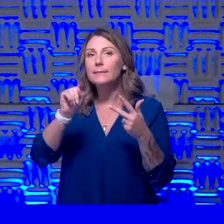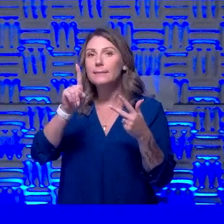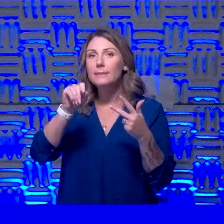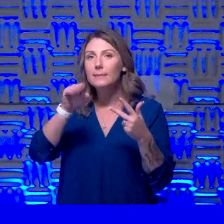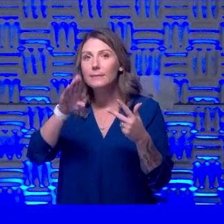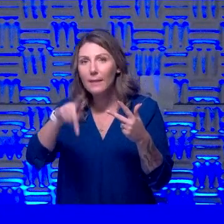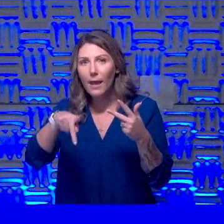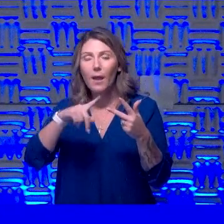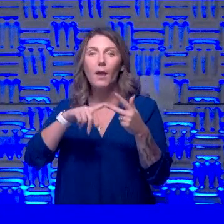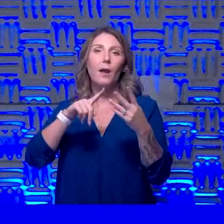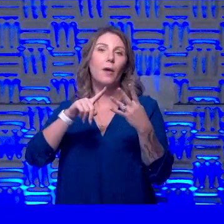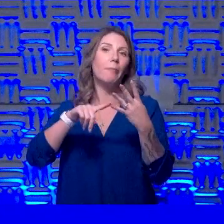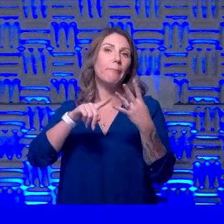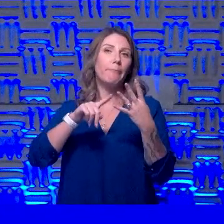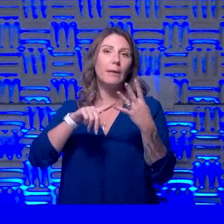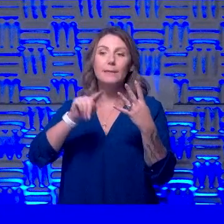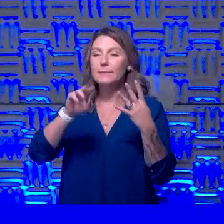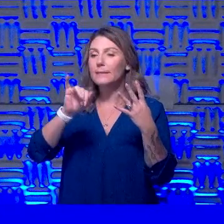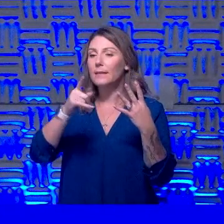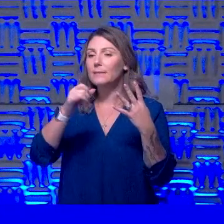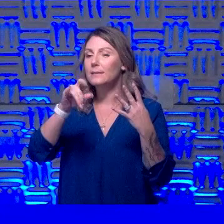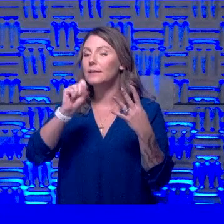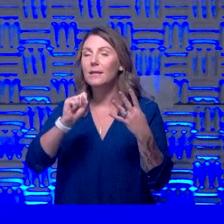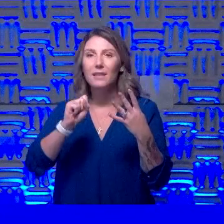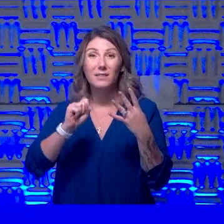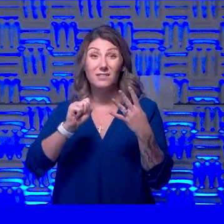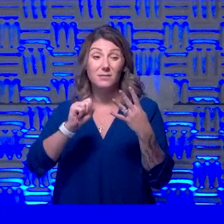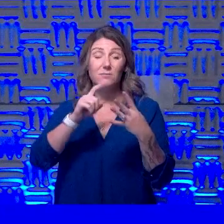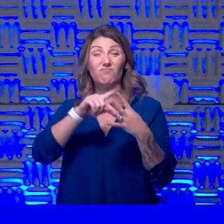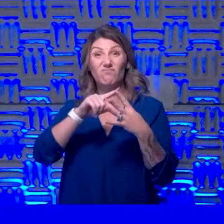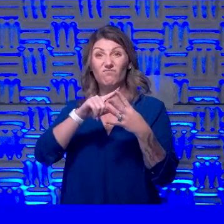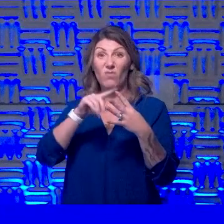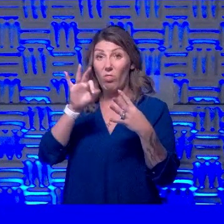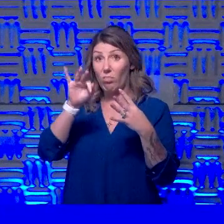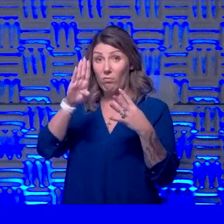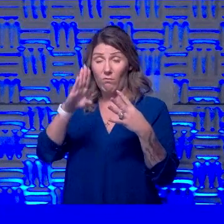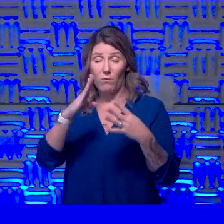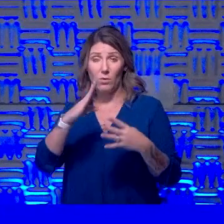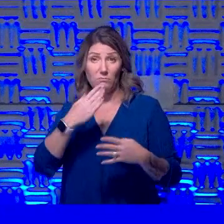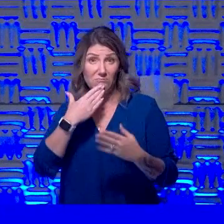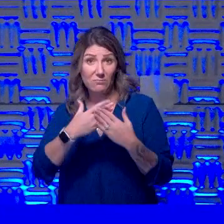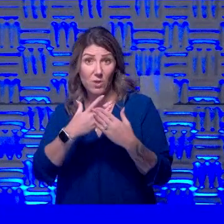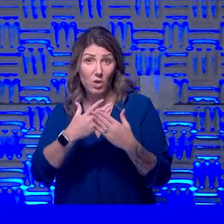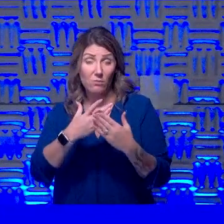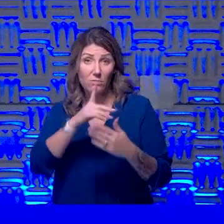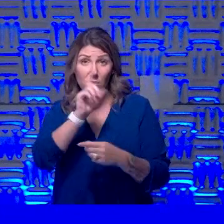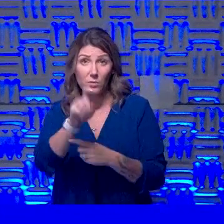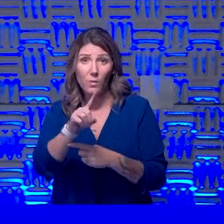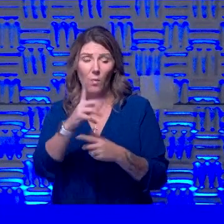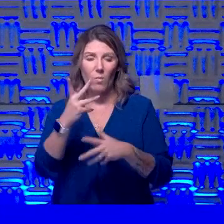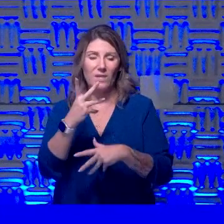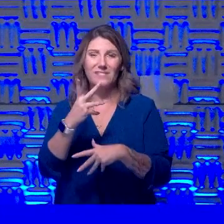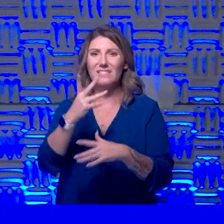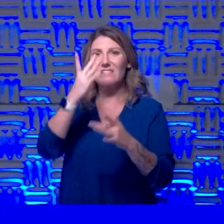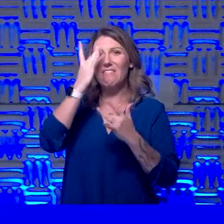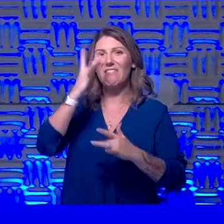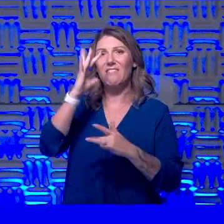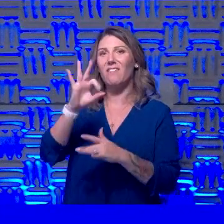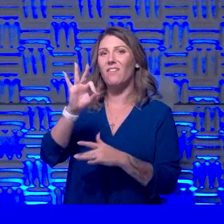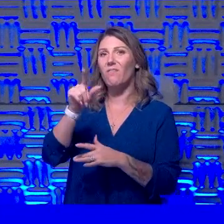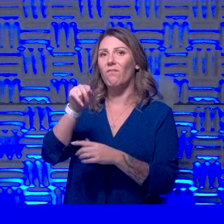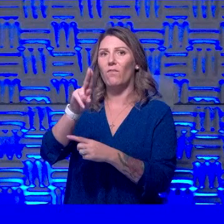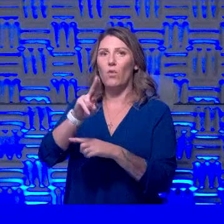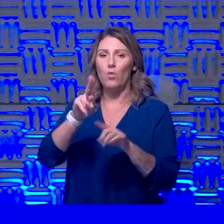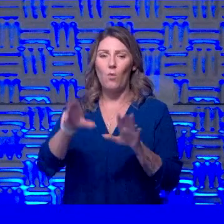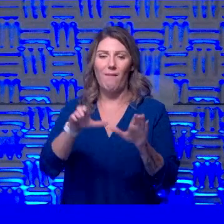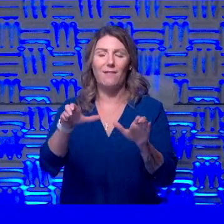for influenza, that's a very good question. You know, I think it has to depend on what is the influenza activity around. Right